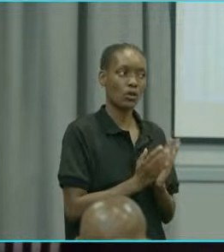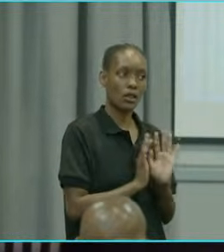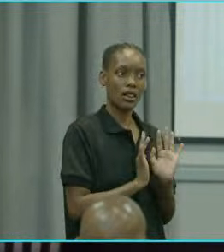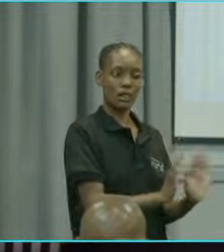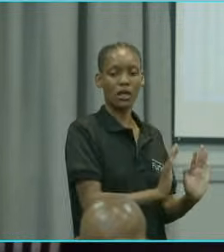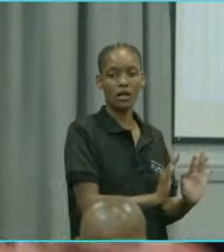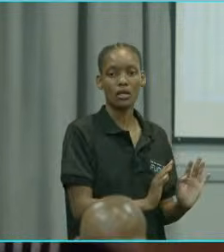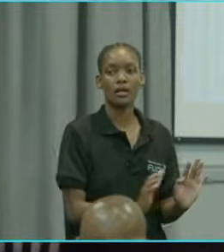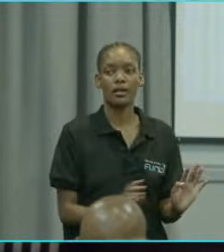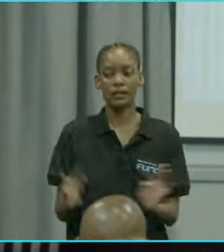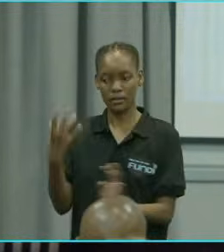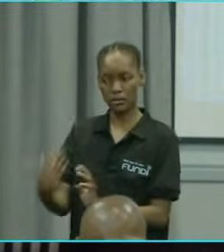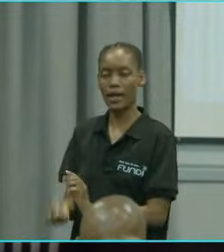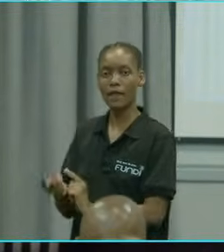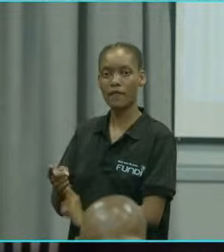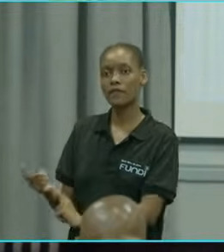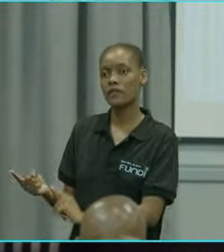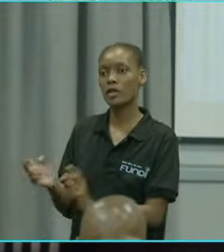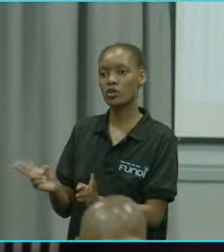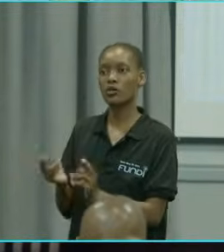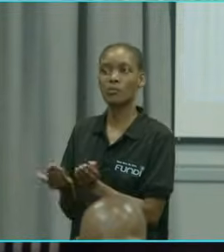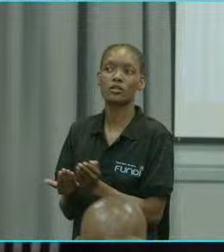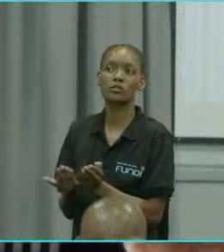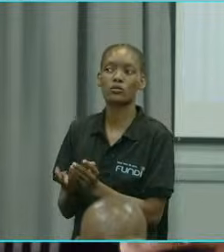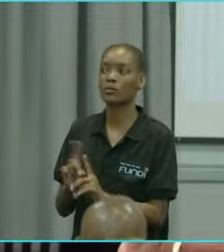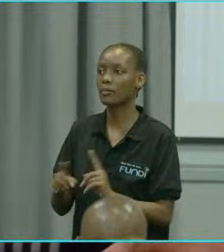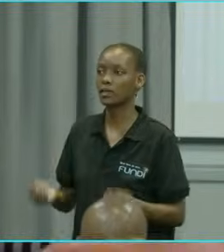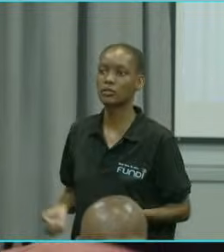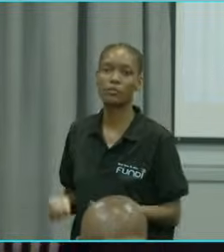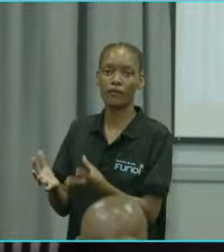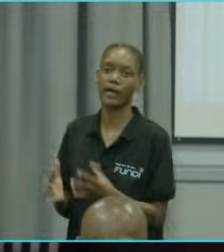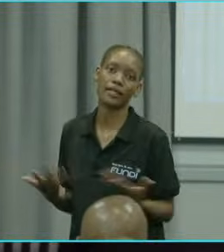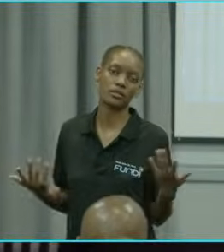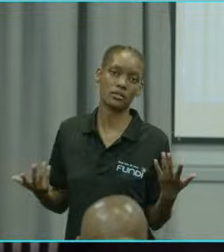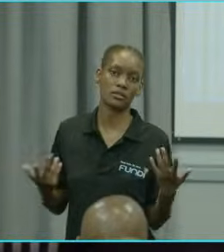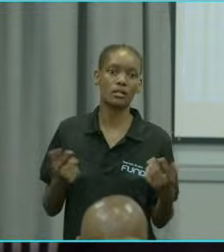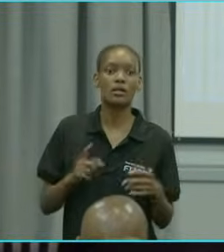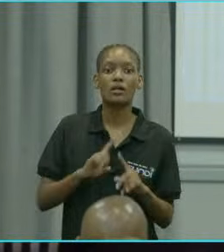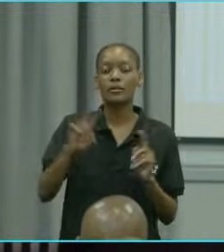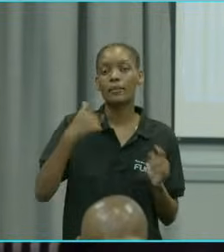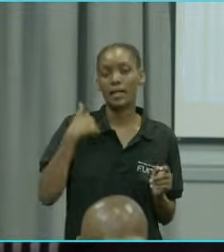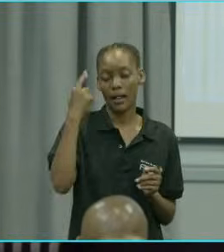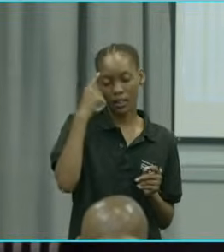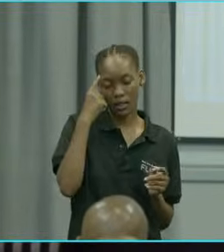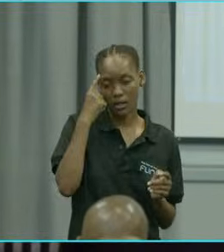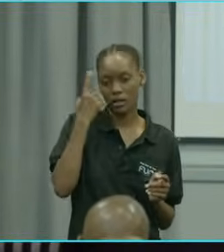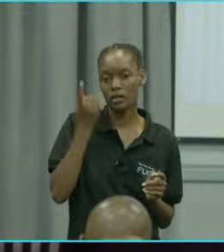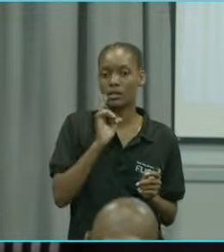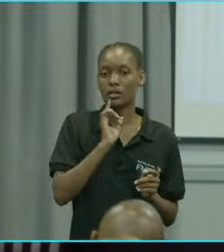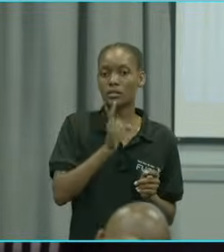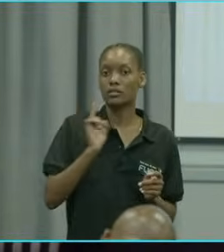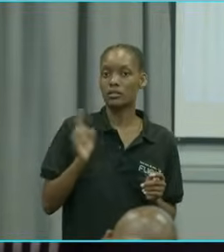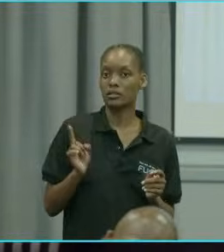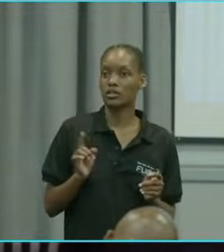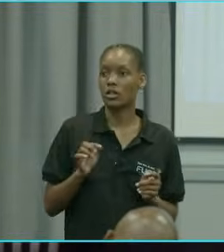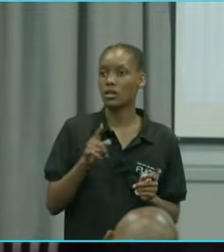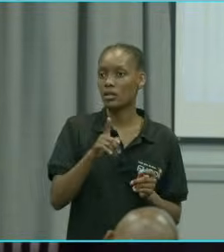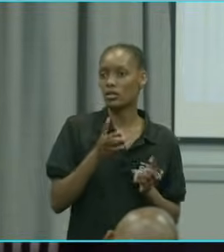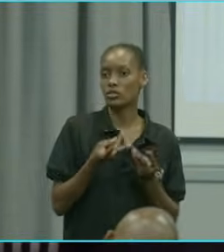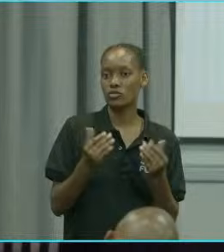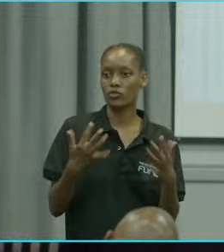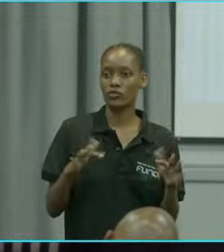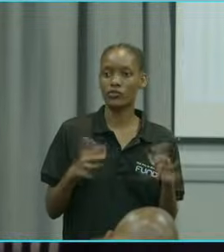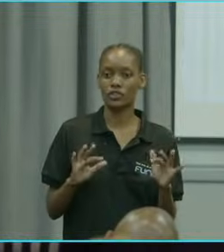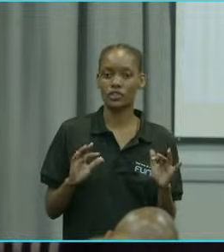you kind of like not providing for them equitably. But I think Letitia has dealt with the issue of